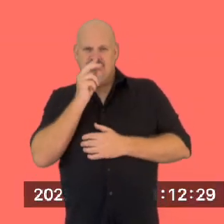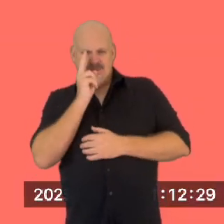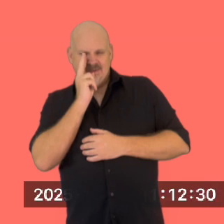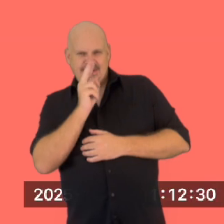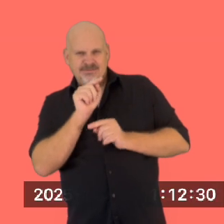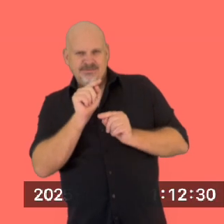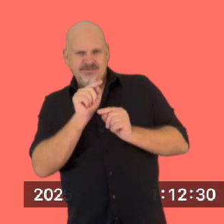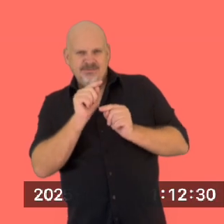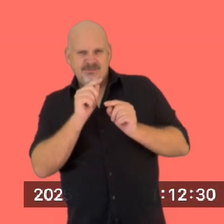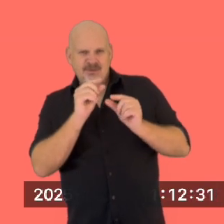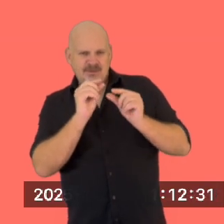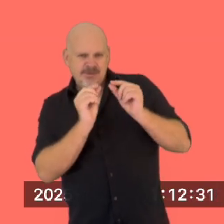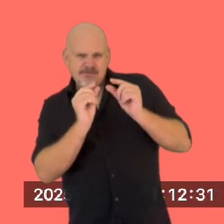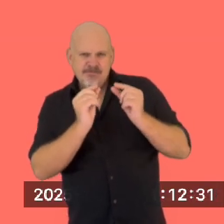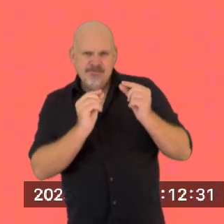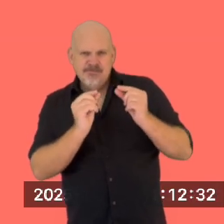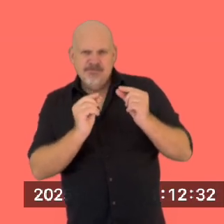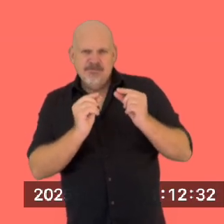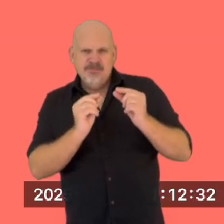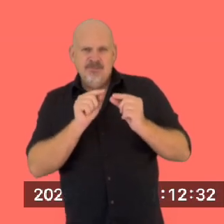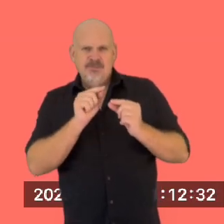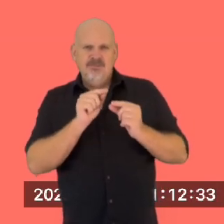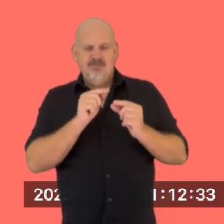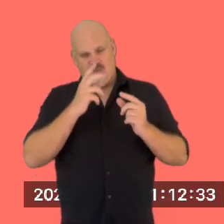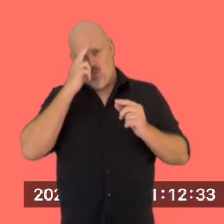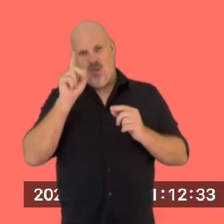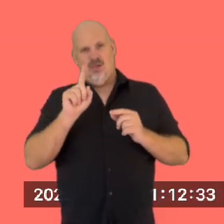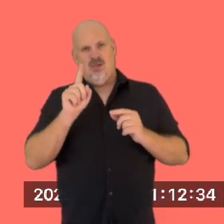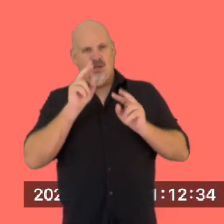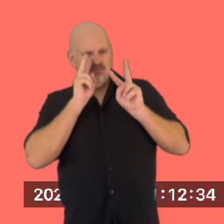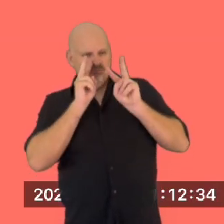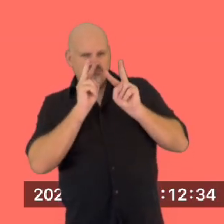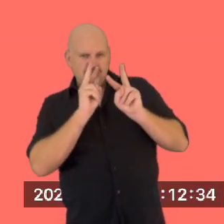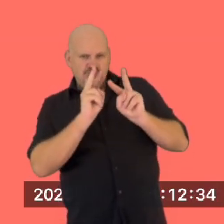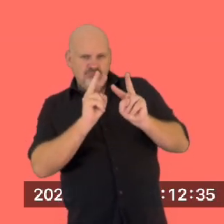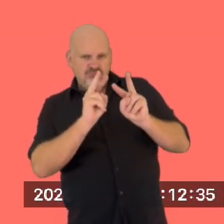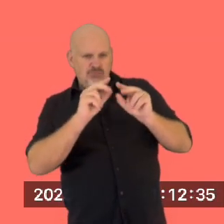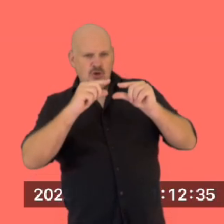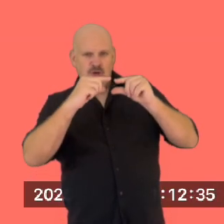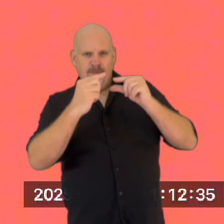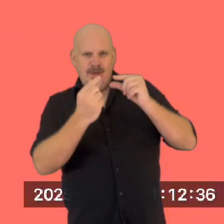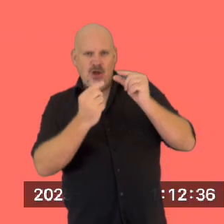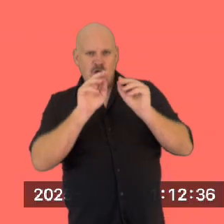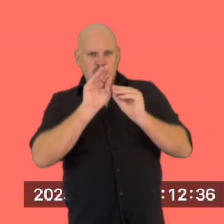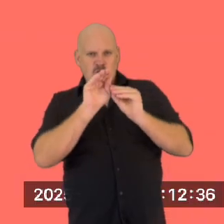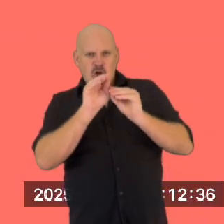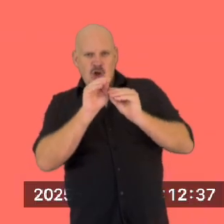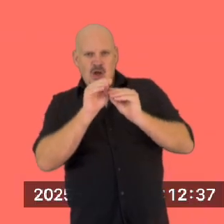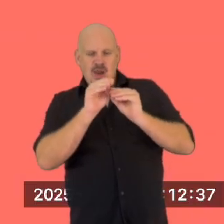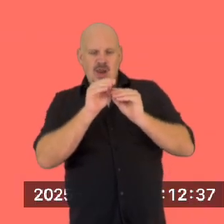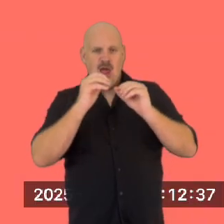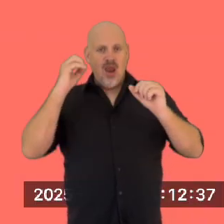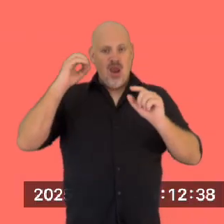kind of nice to start looking at petals. We call this kind of observing the rose. And